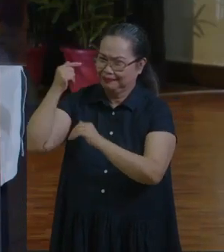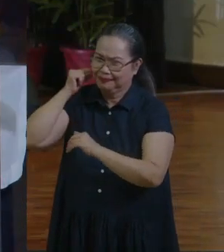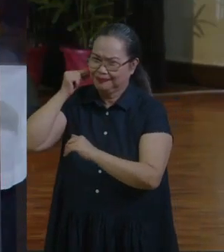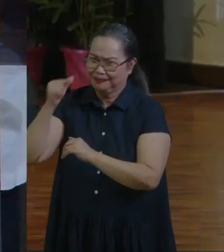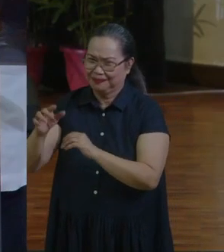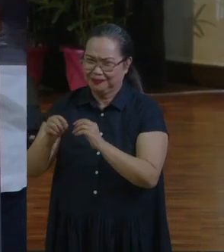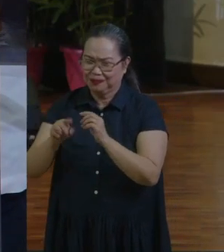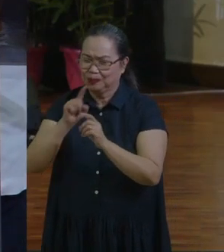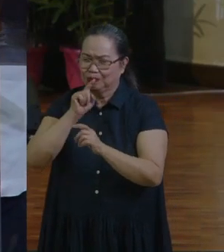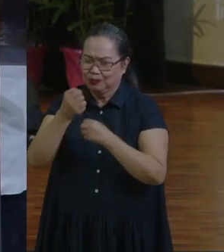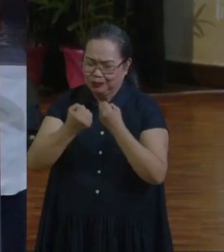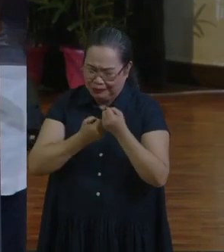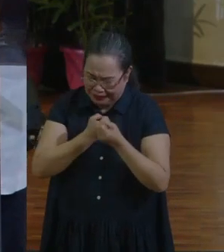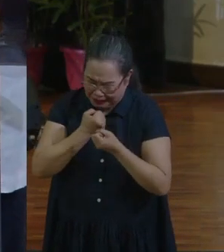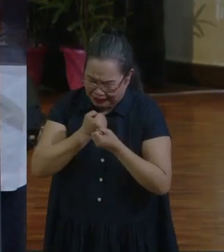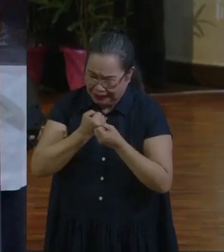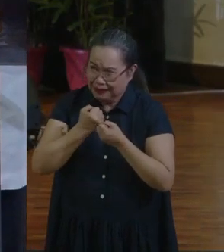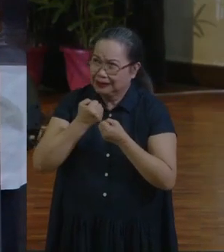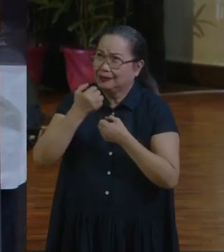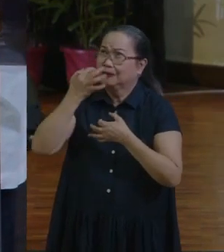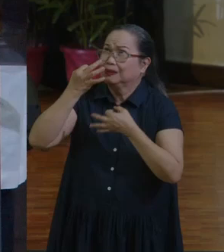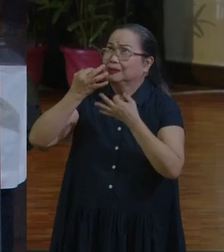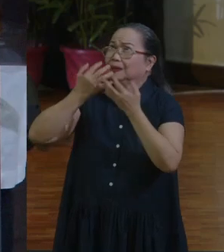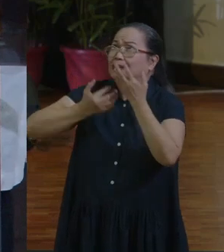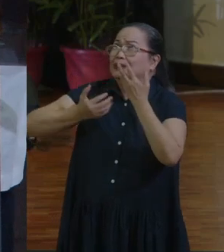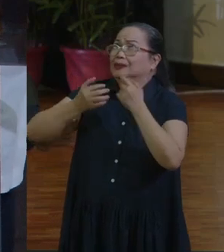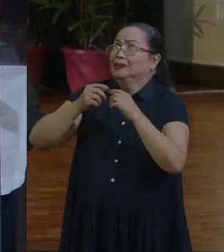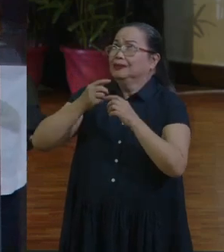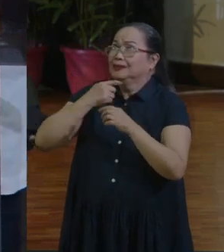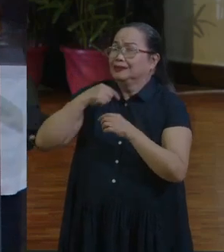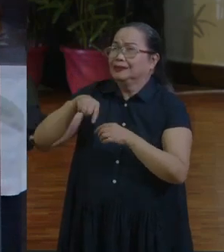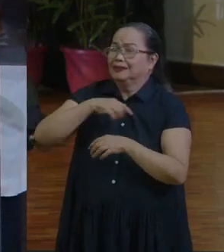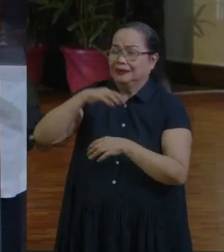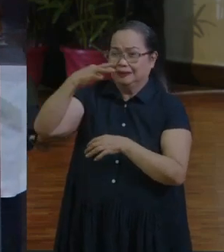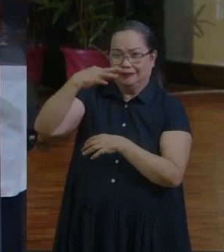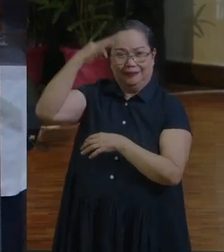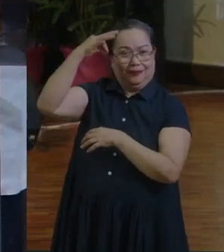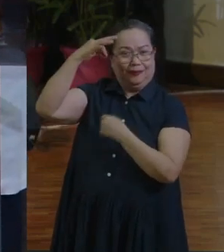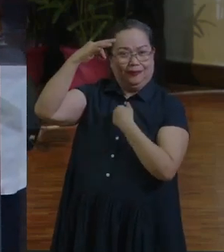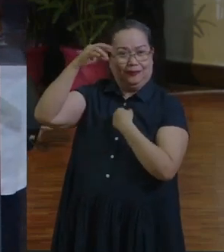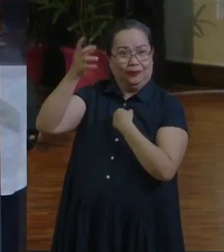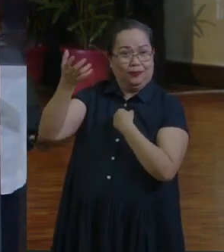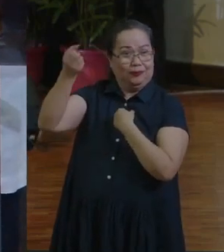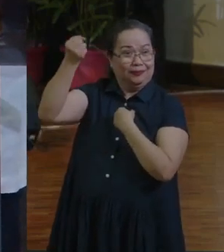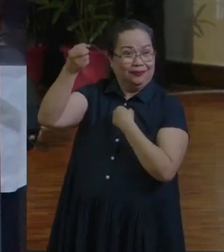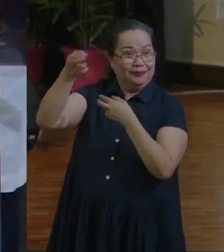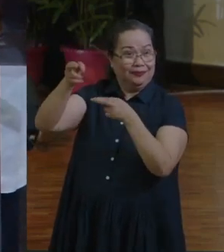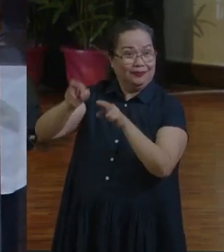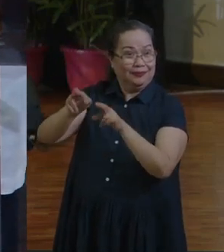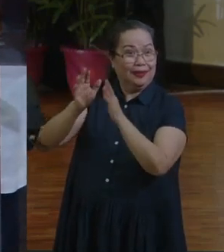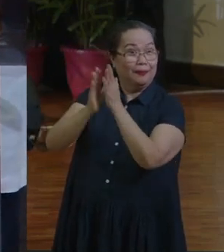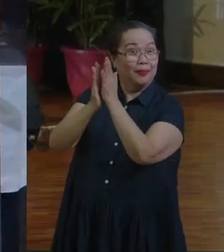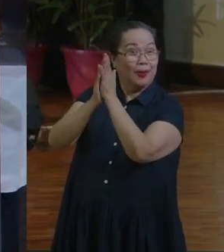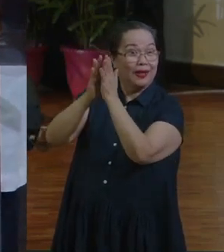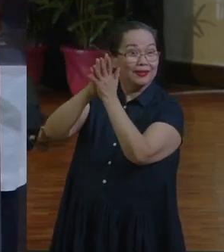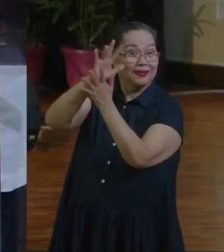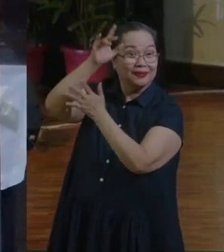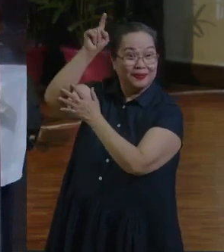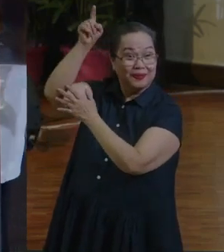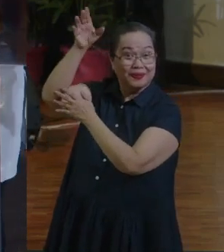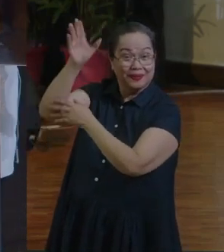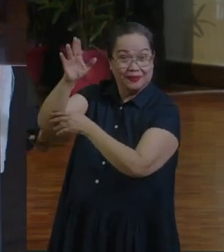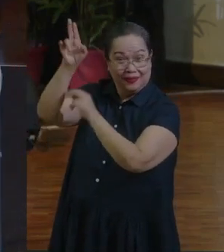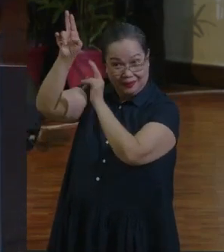perishes though it is tested by fire, may be found to result in praise and glory